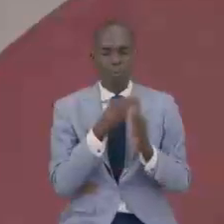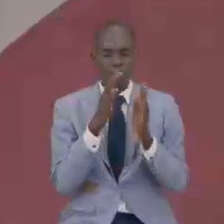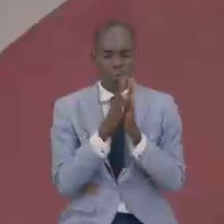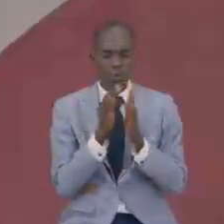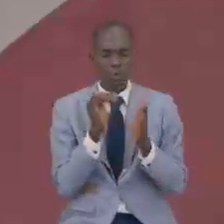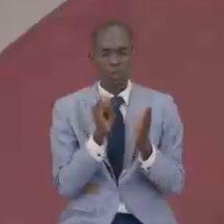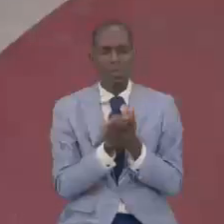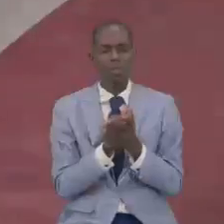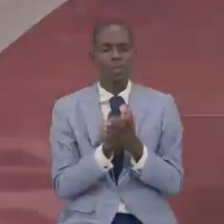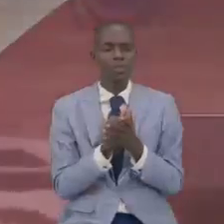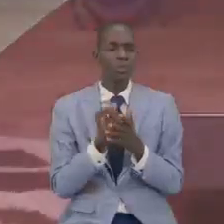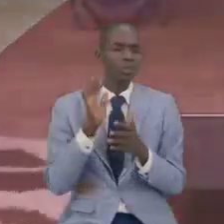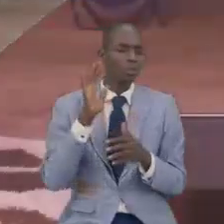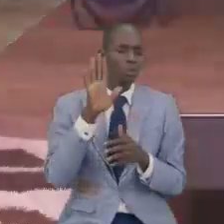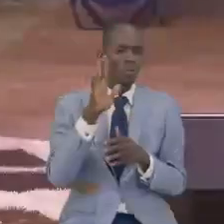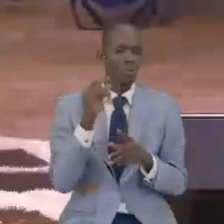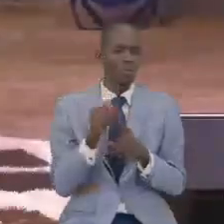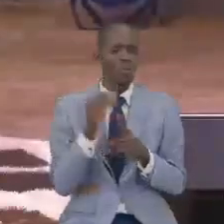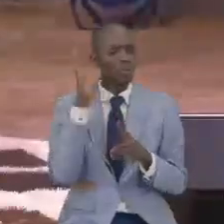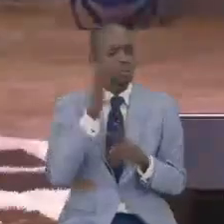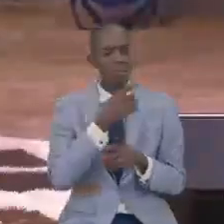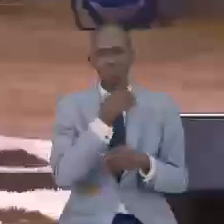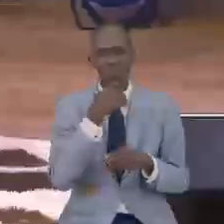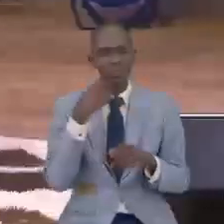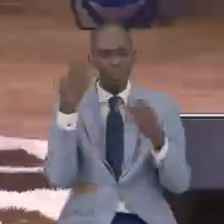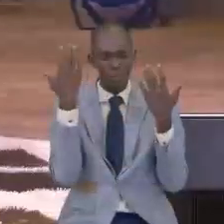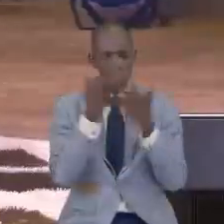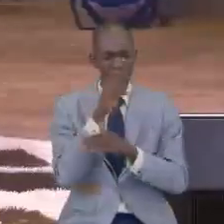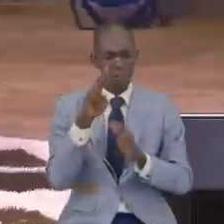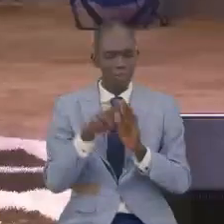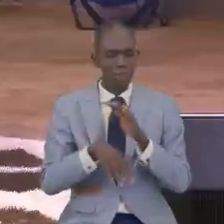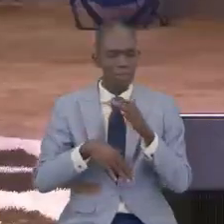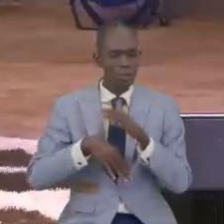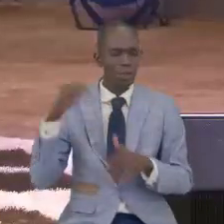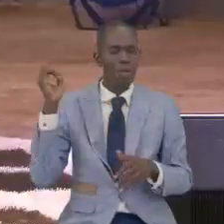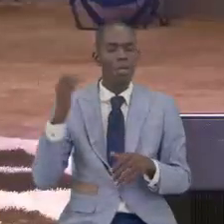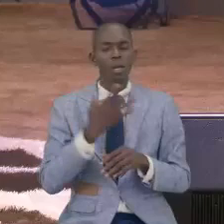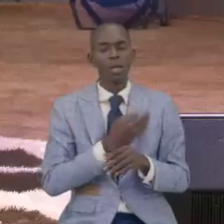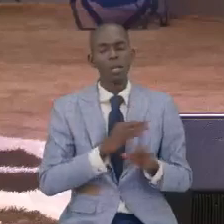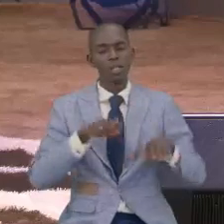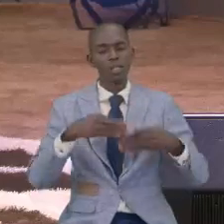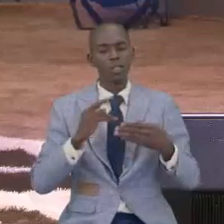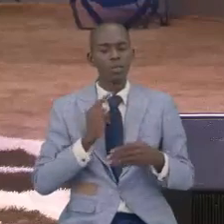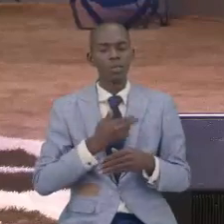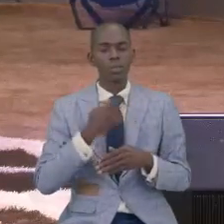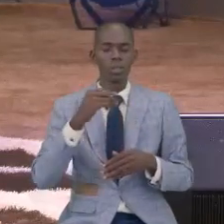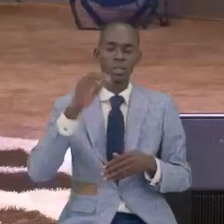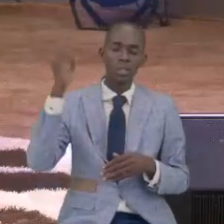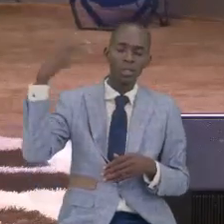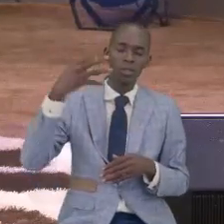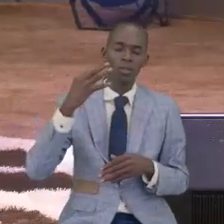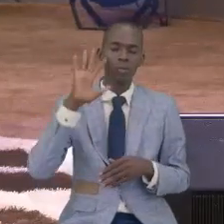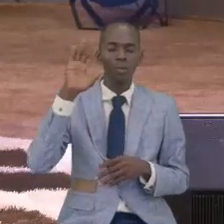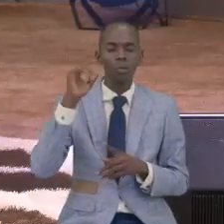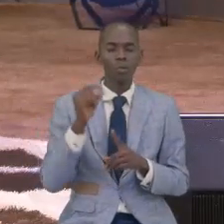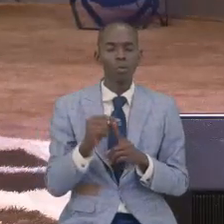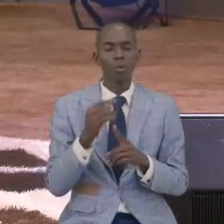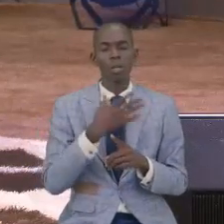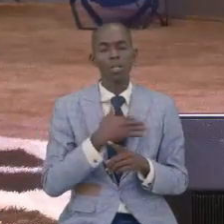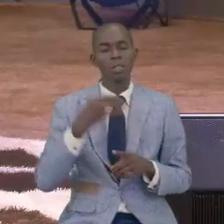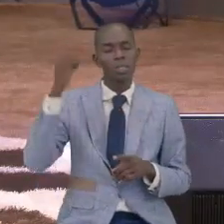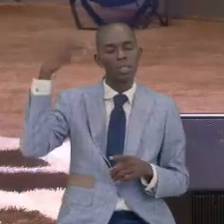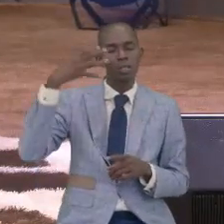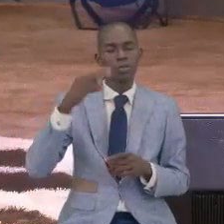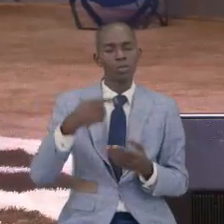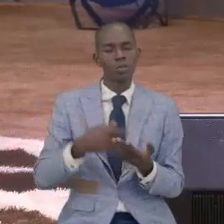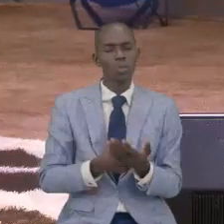will drive darkness away and grant us the light of the word and the light of the gospel. Help us,